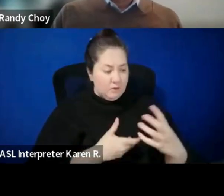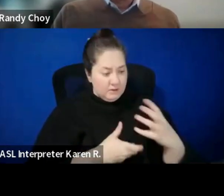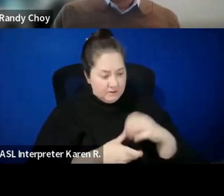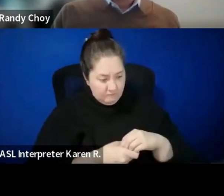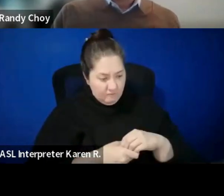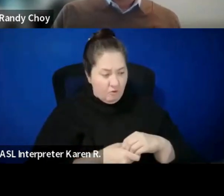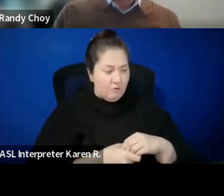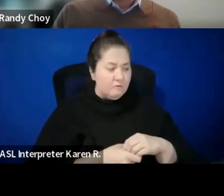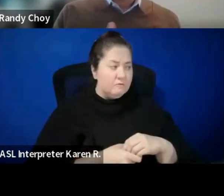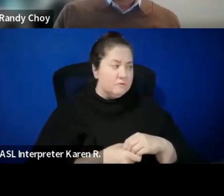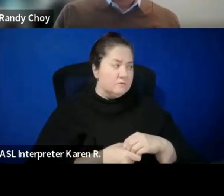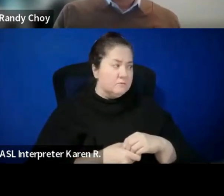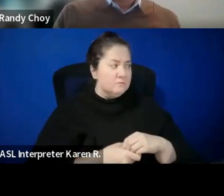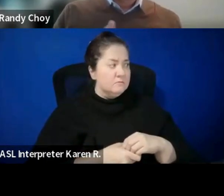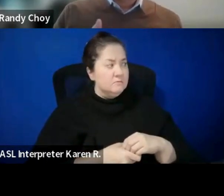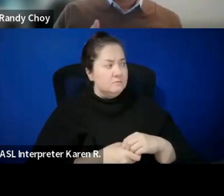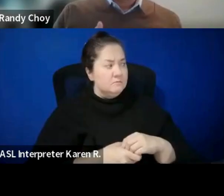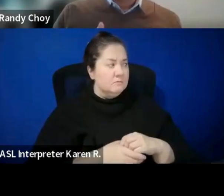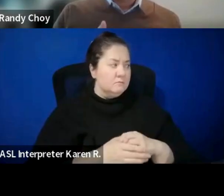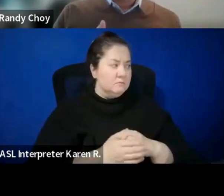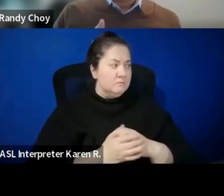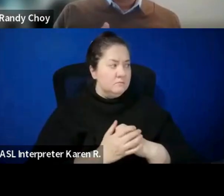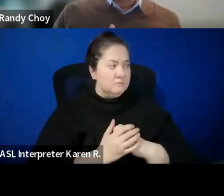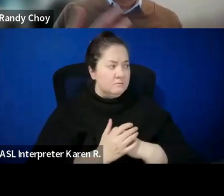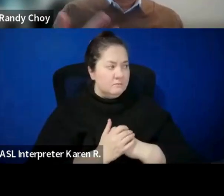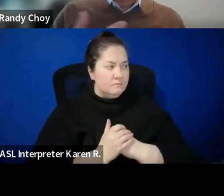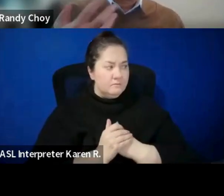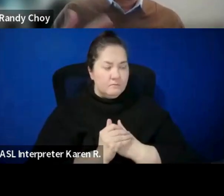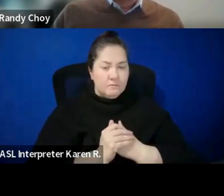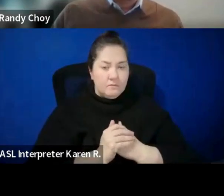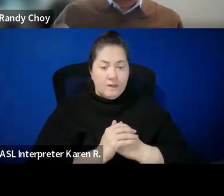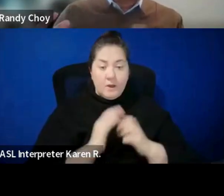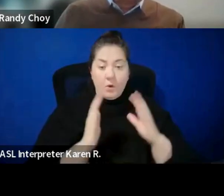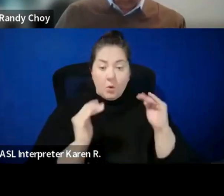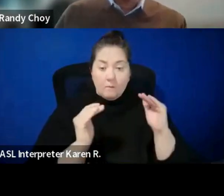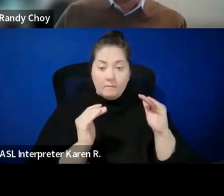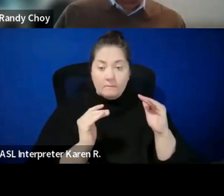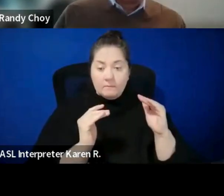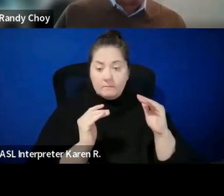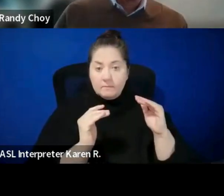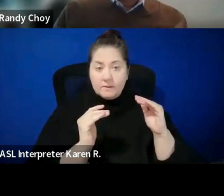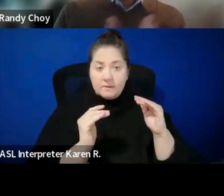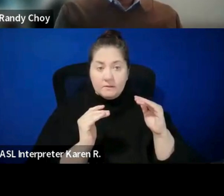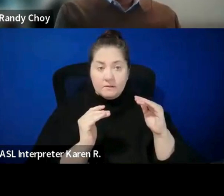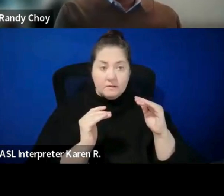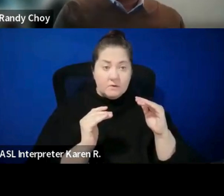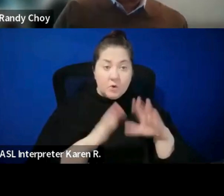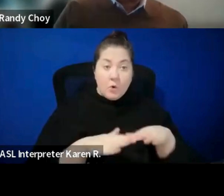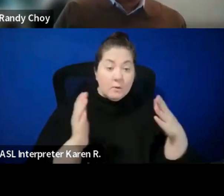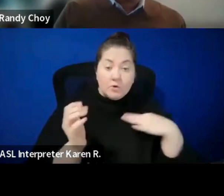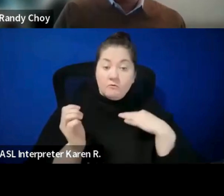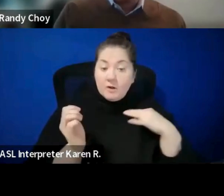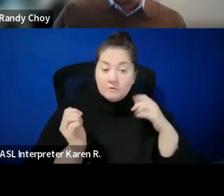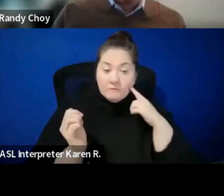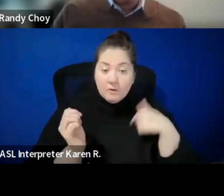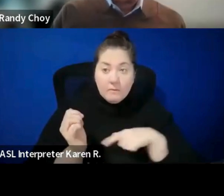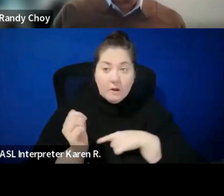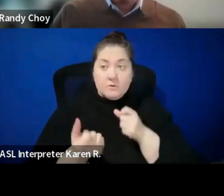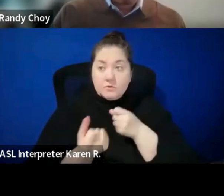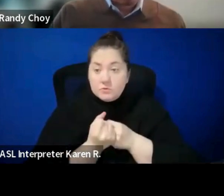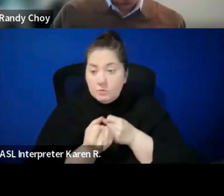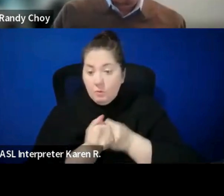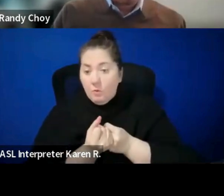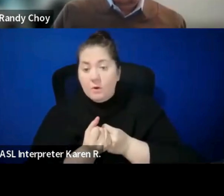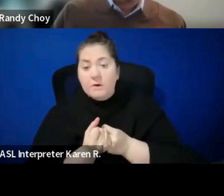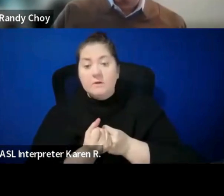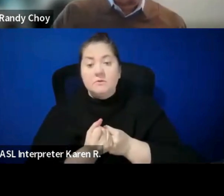involved as in terms of if you're open to volunteers from the bank to support your organization,